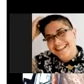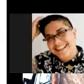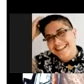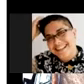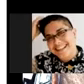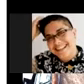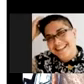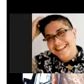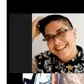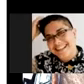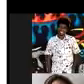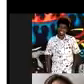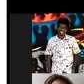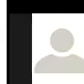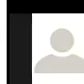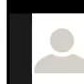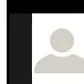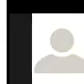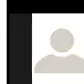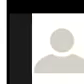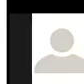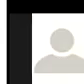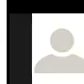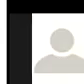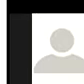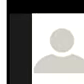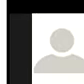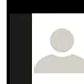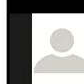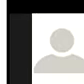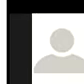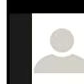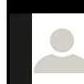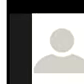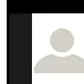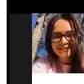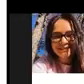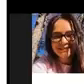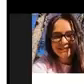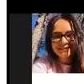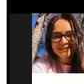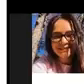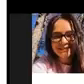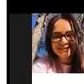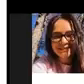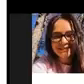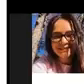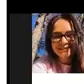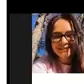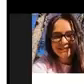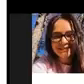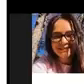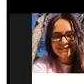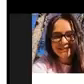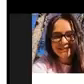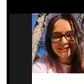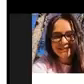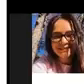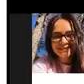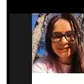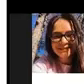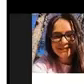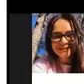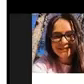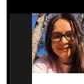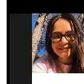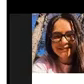All right, do we want to play around with the video a little bit, and we'll go ahead with this, address what's on this slide, and then we can come back and